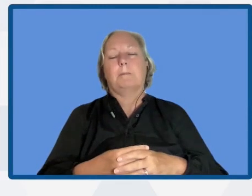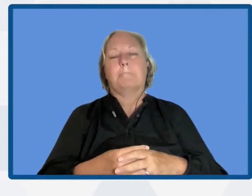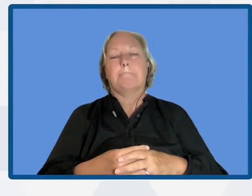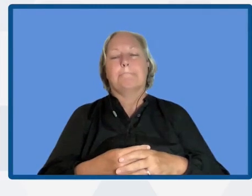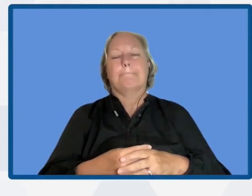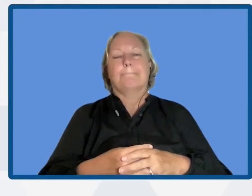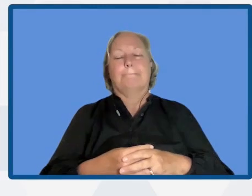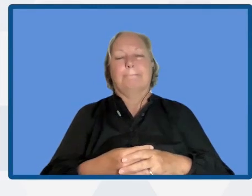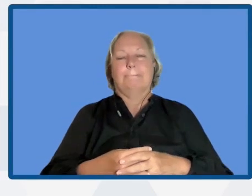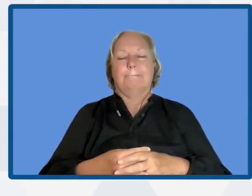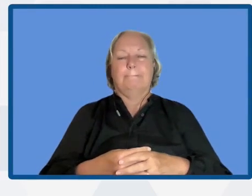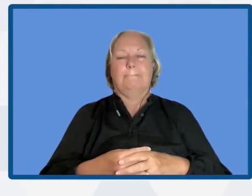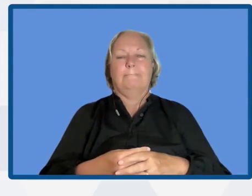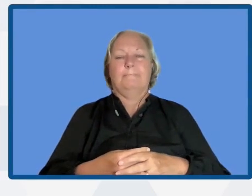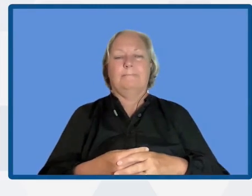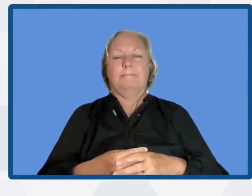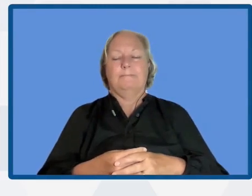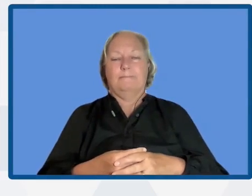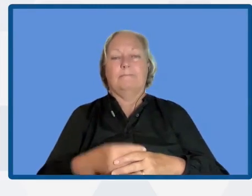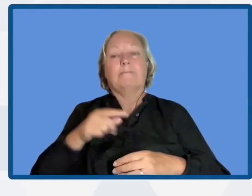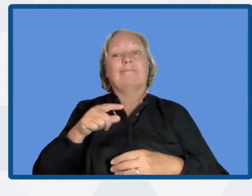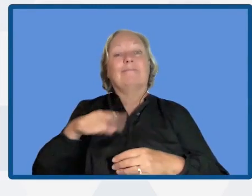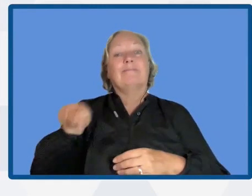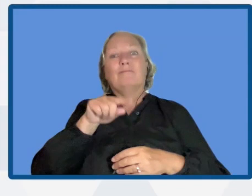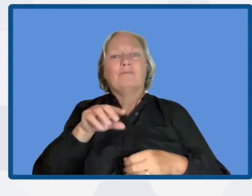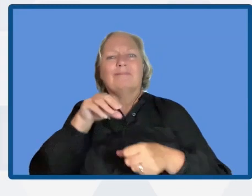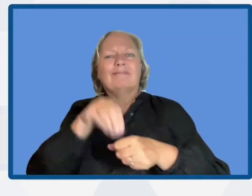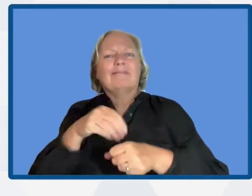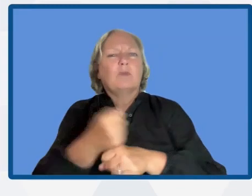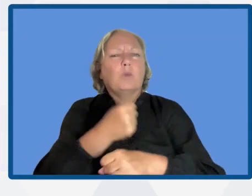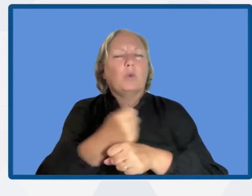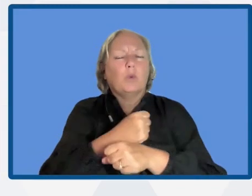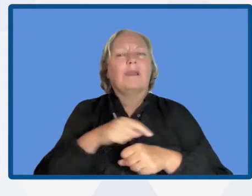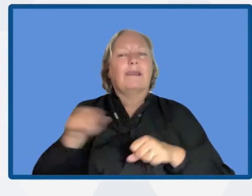brigade members or first responders have been able to measure